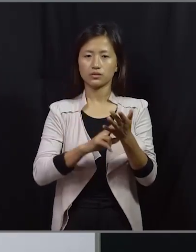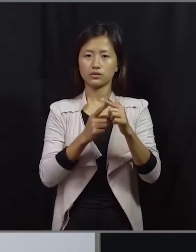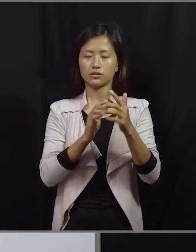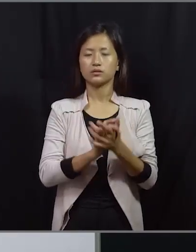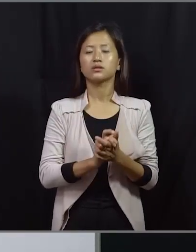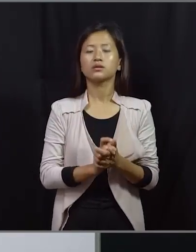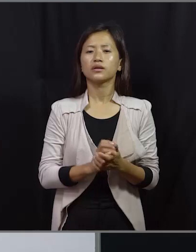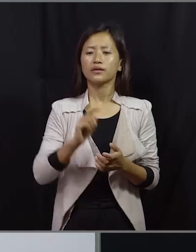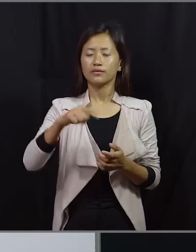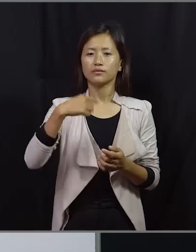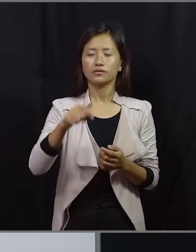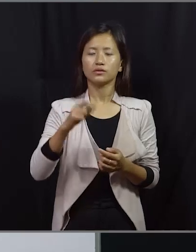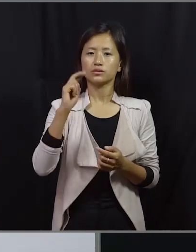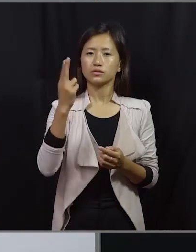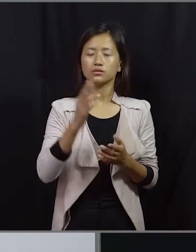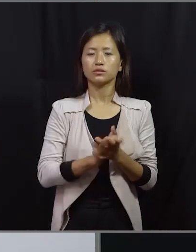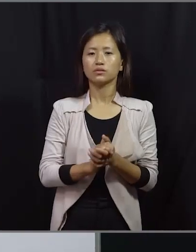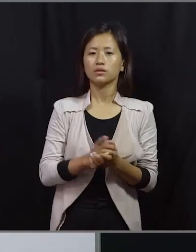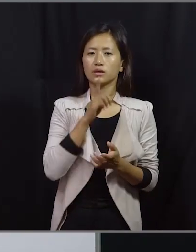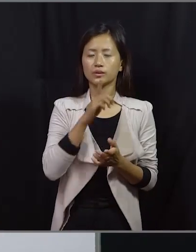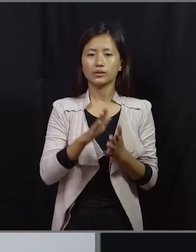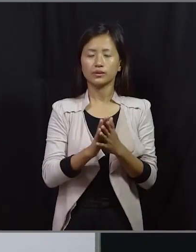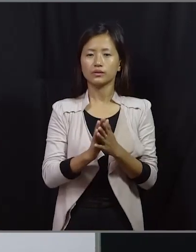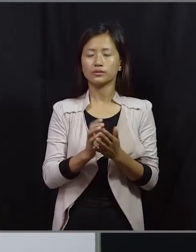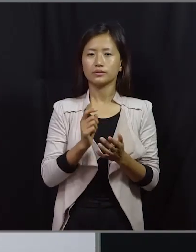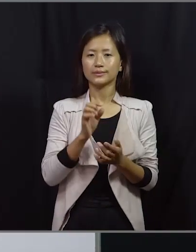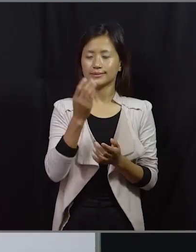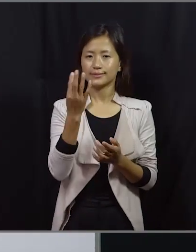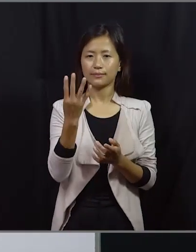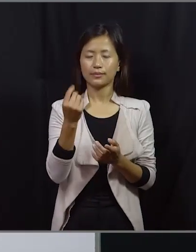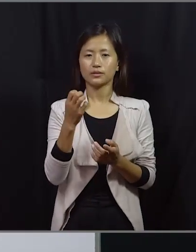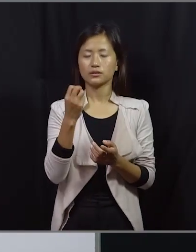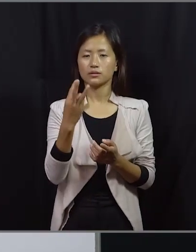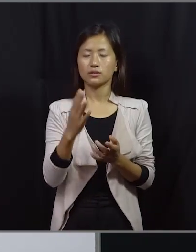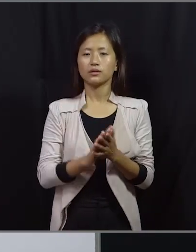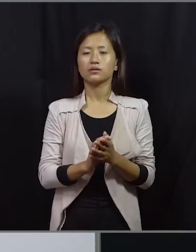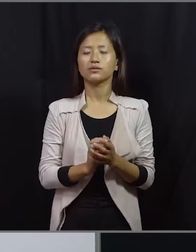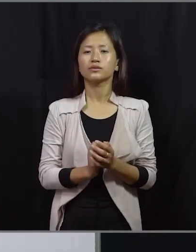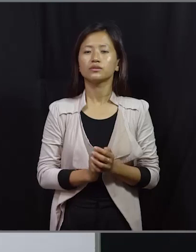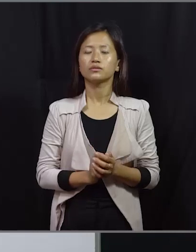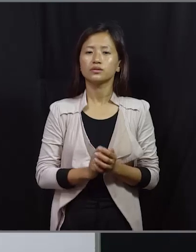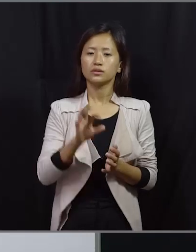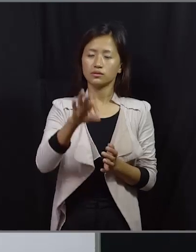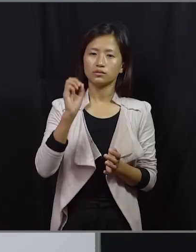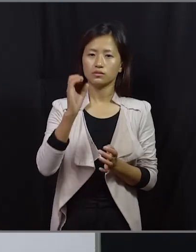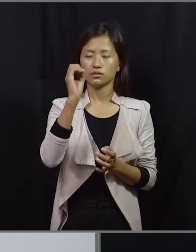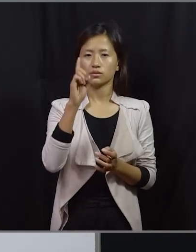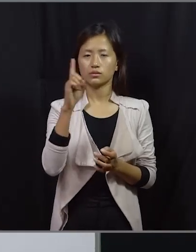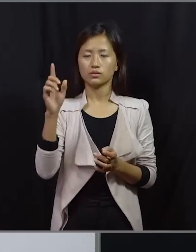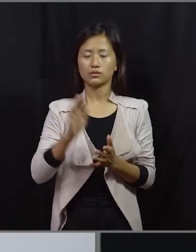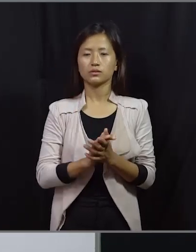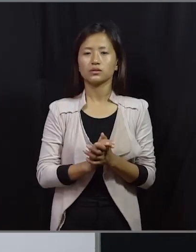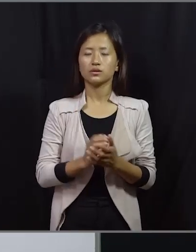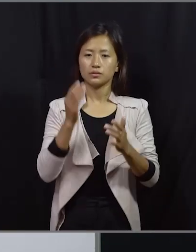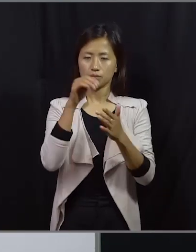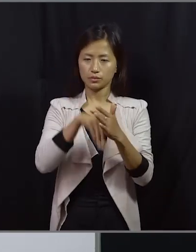between every two real numbers there are infinite number of real numbers. Yes or no? Here if you take 0 and 1, in